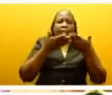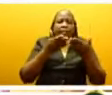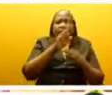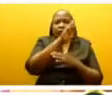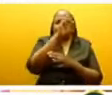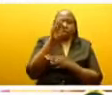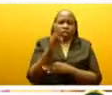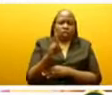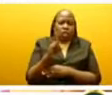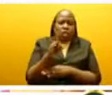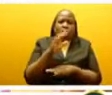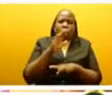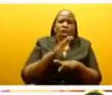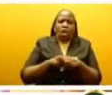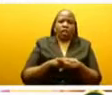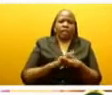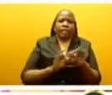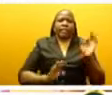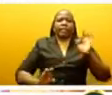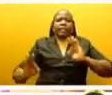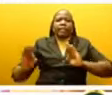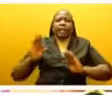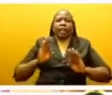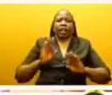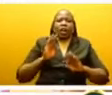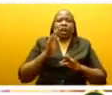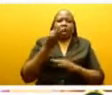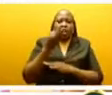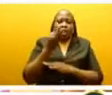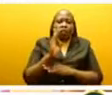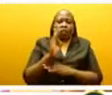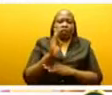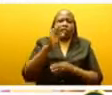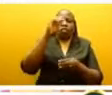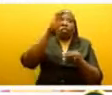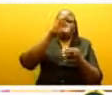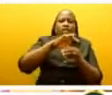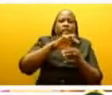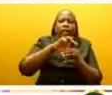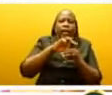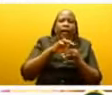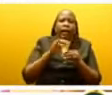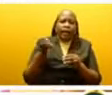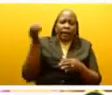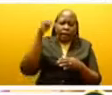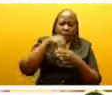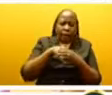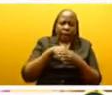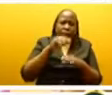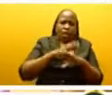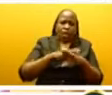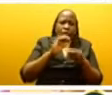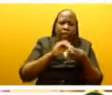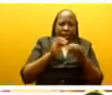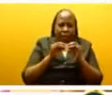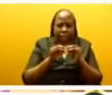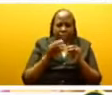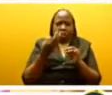on voter turnout, was it calculated on the numbers in 34A, B, or